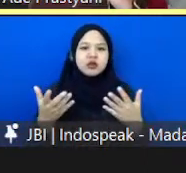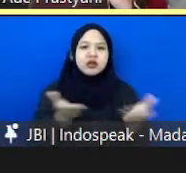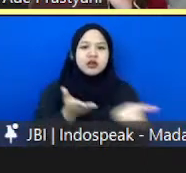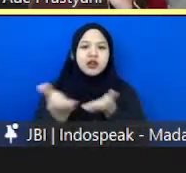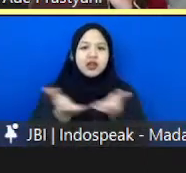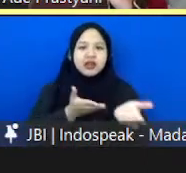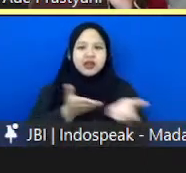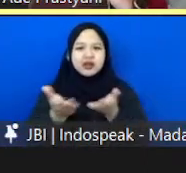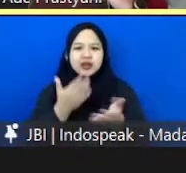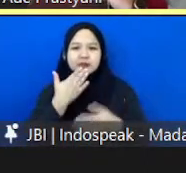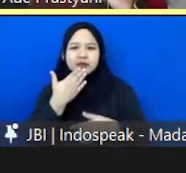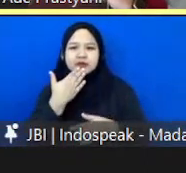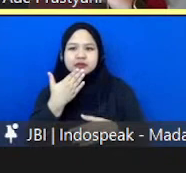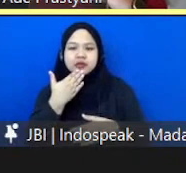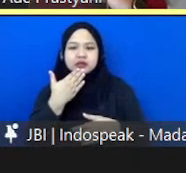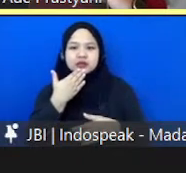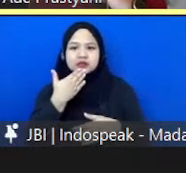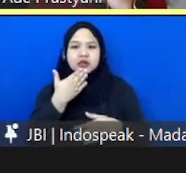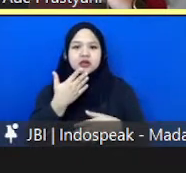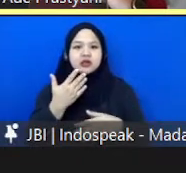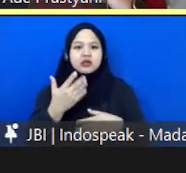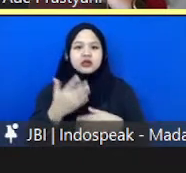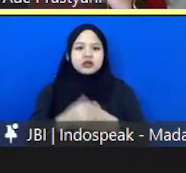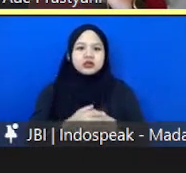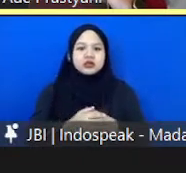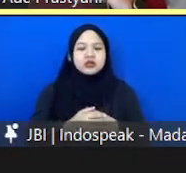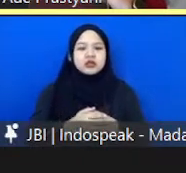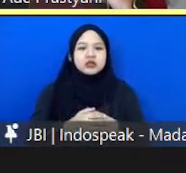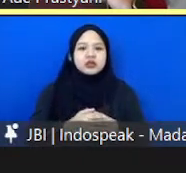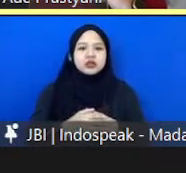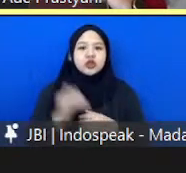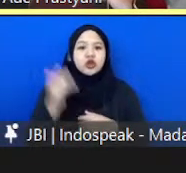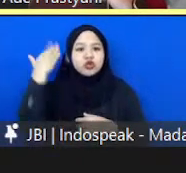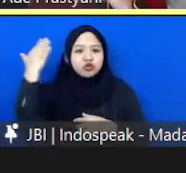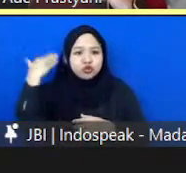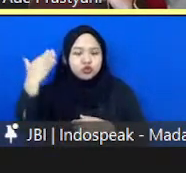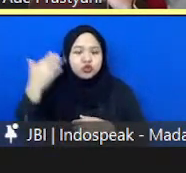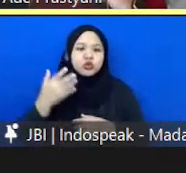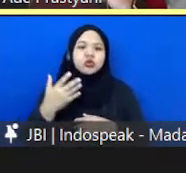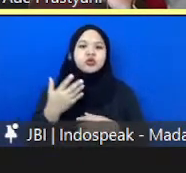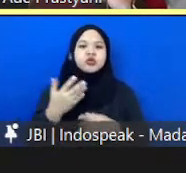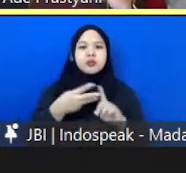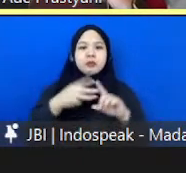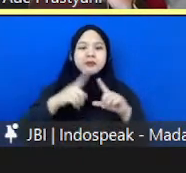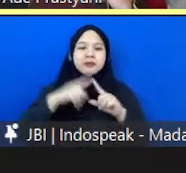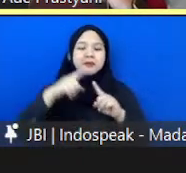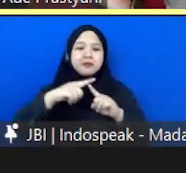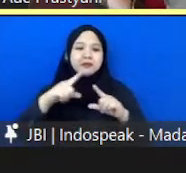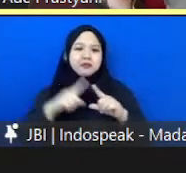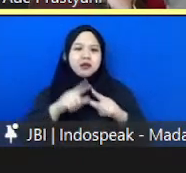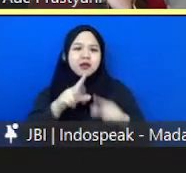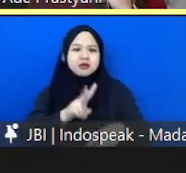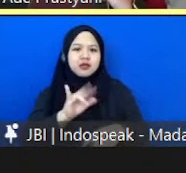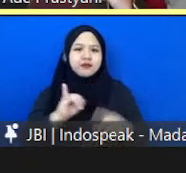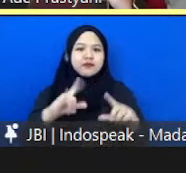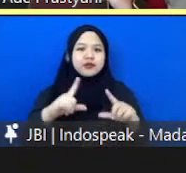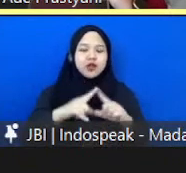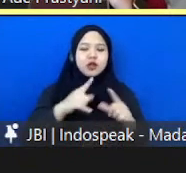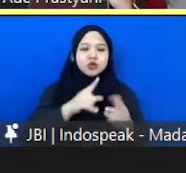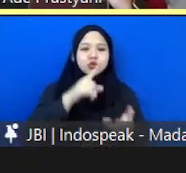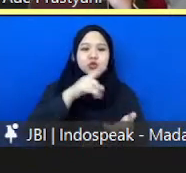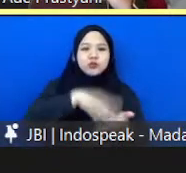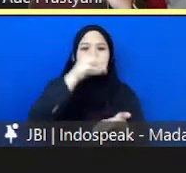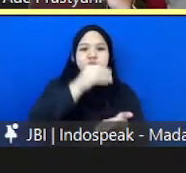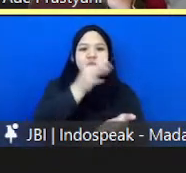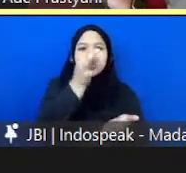and run by the Dutch Indies military. Batavia, or Jakarta in that time, was a central point of governance, and there was a referral pattern